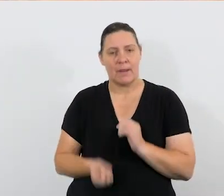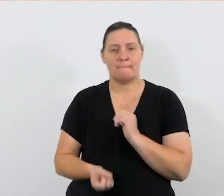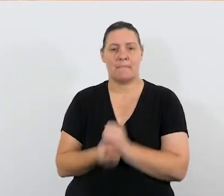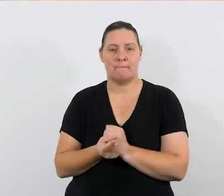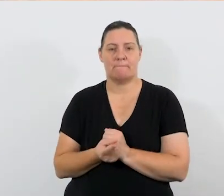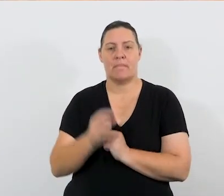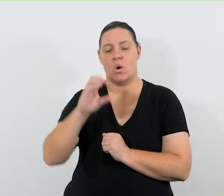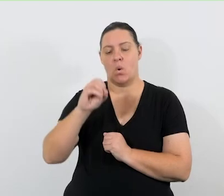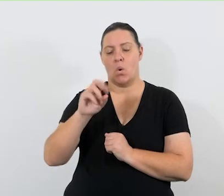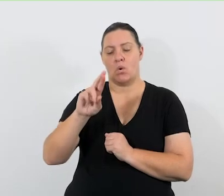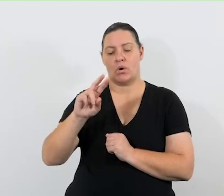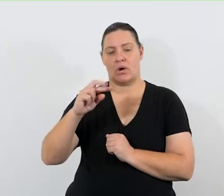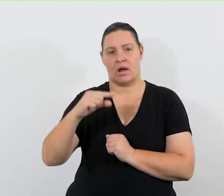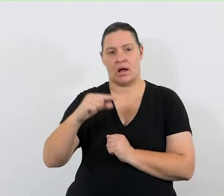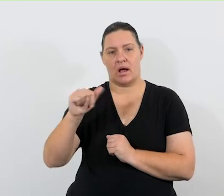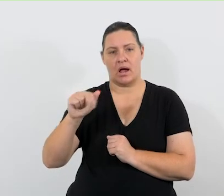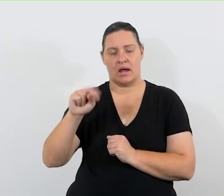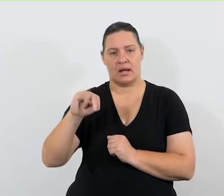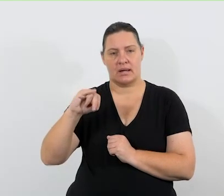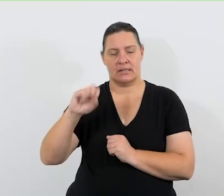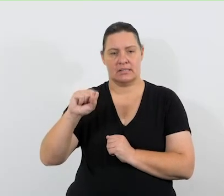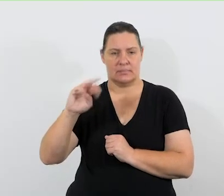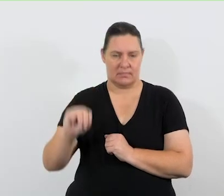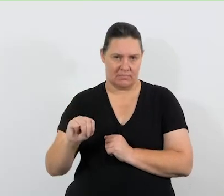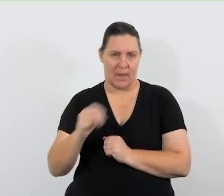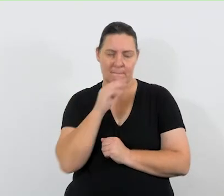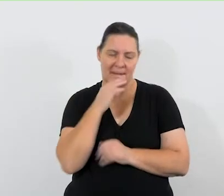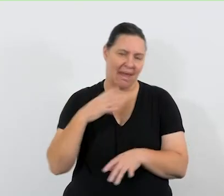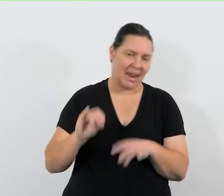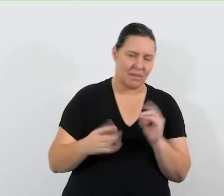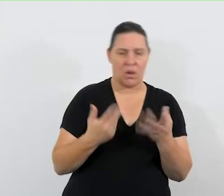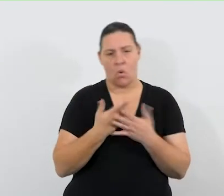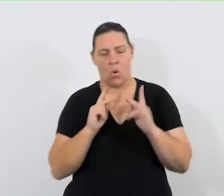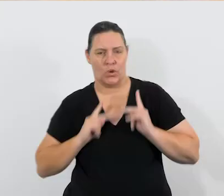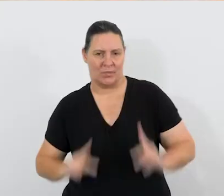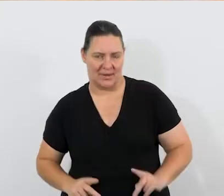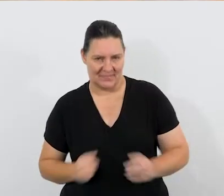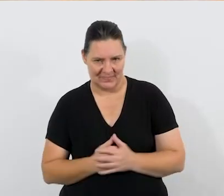is what make up an organism, which is an animal or a human